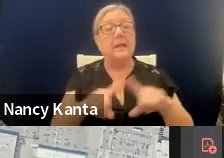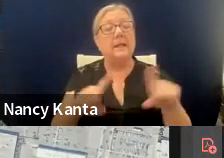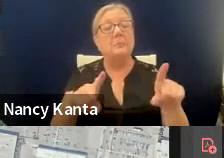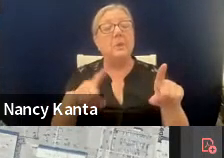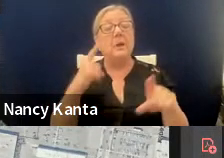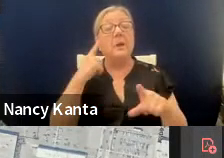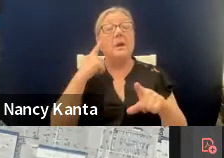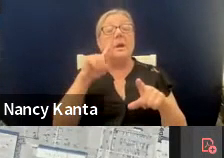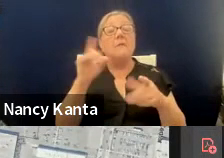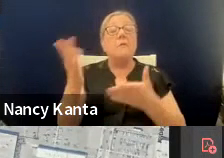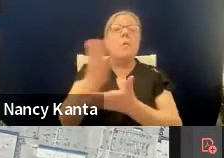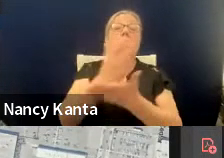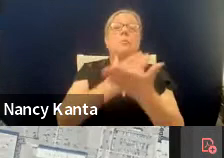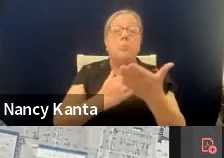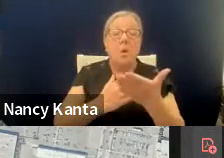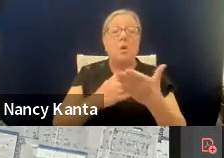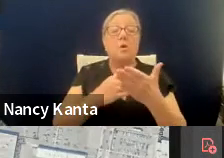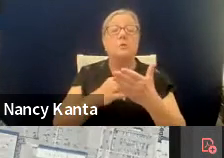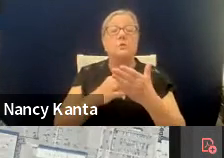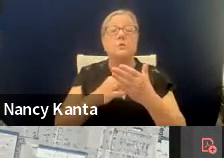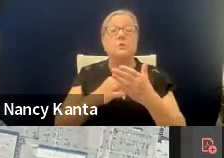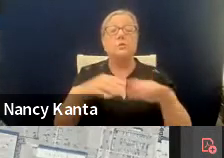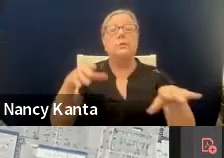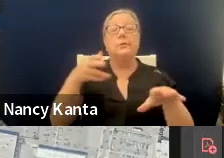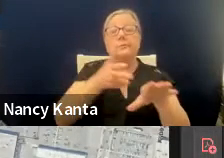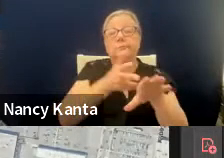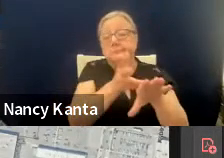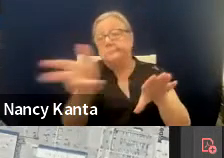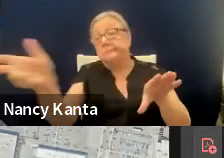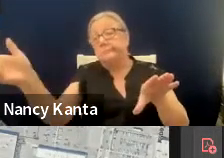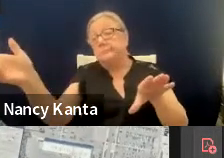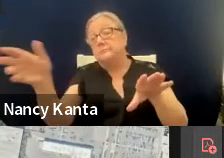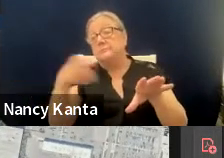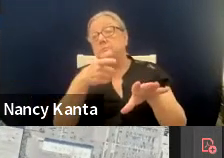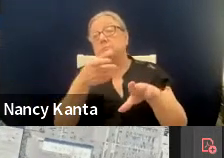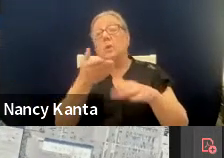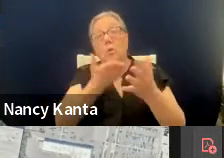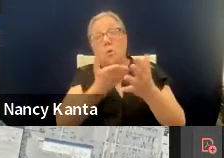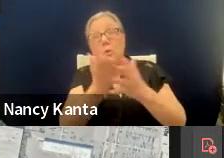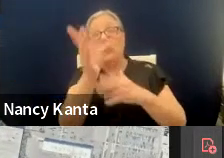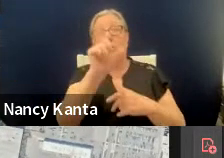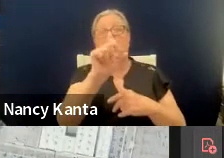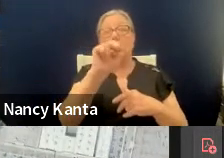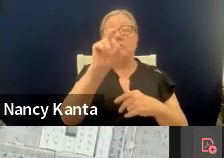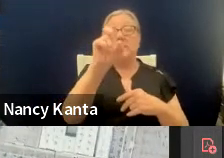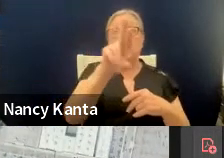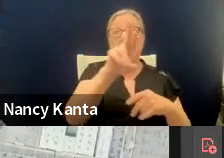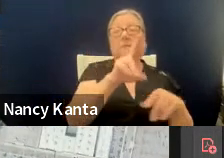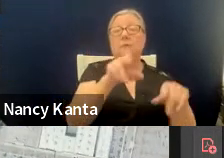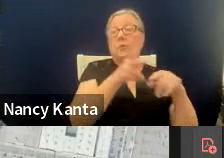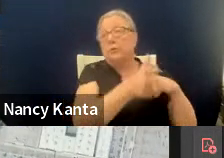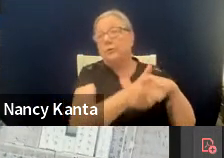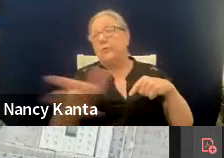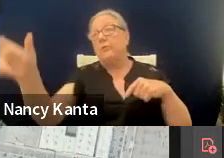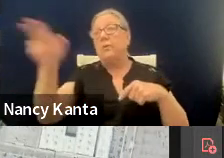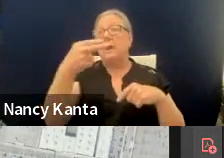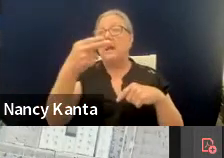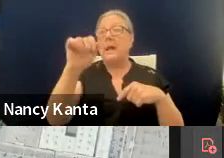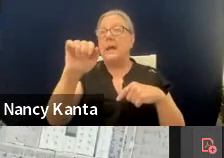interchange, to go through Victory or Denver to get to Hayden Island, I think that the ways to get there would